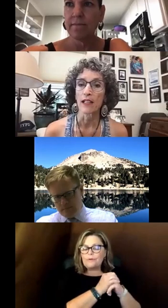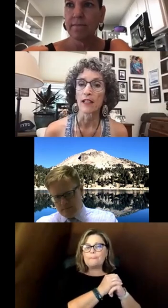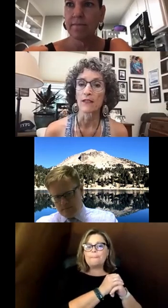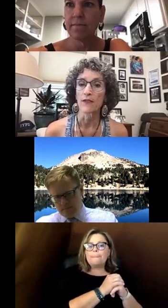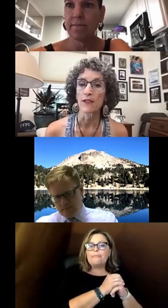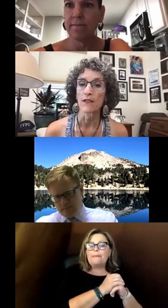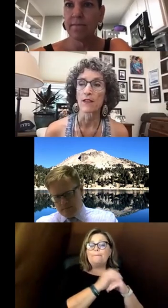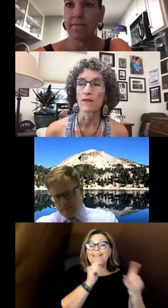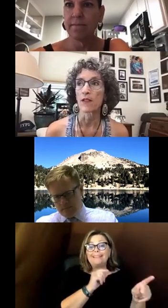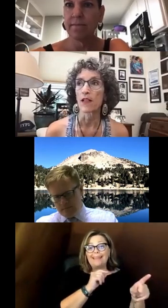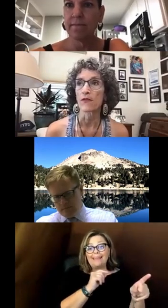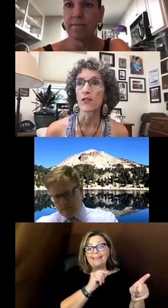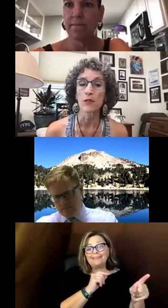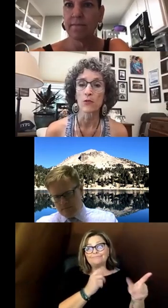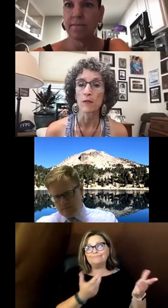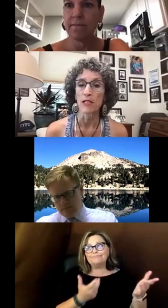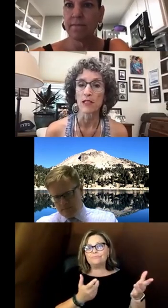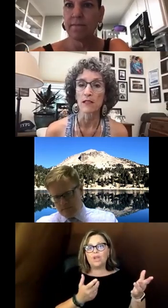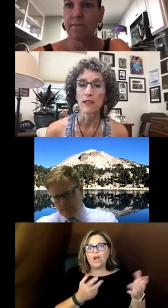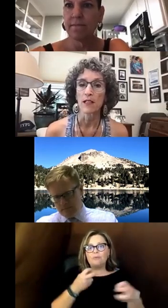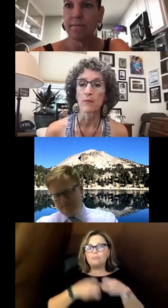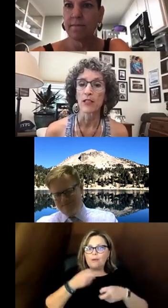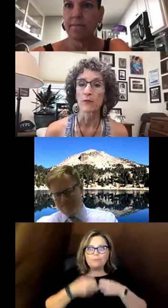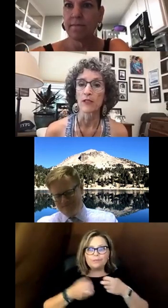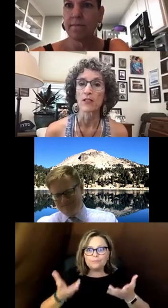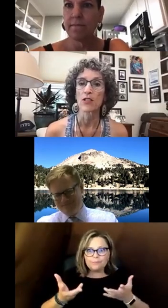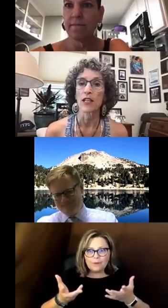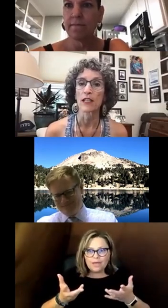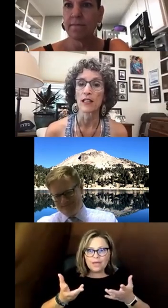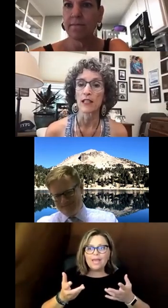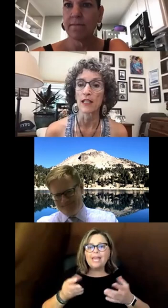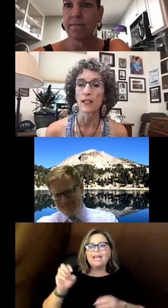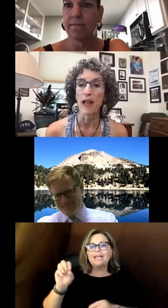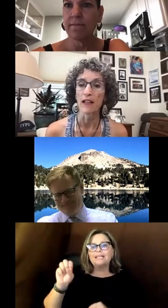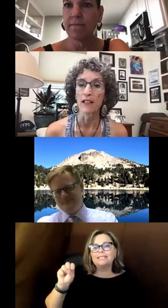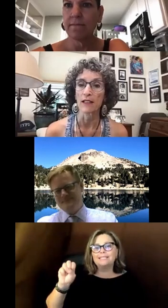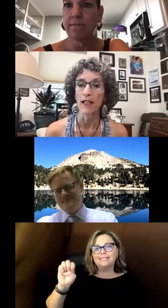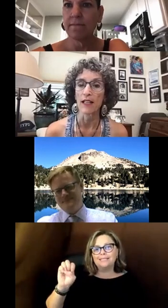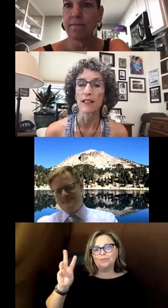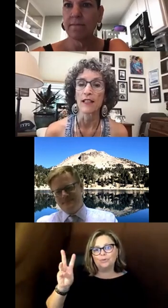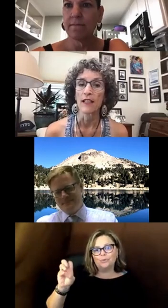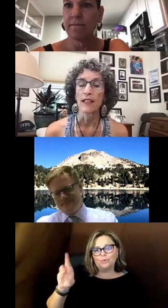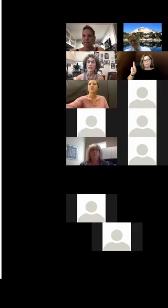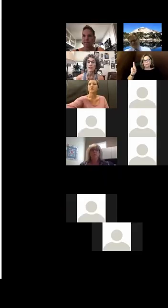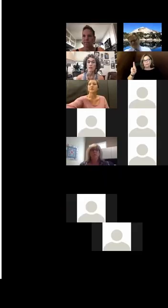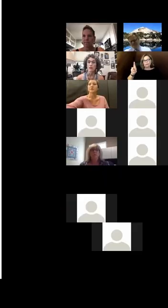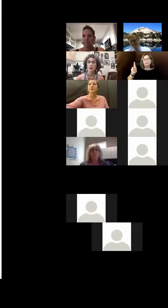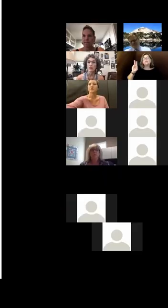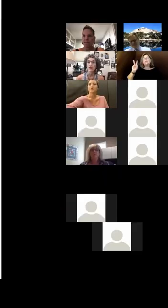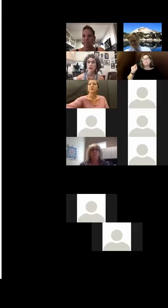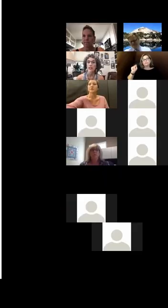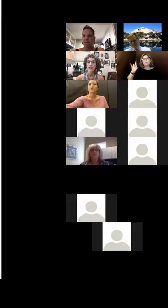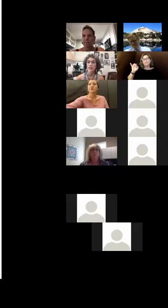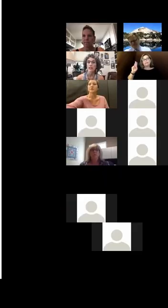lack of sewer treatment up on the ridge and getting things back online. The